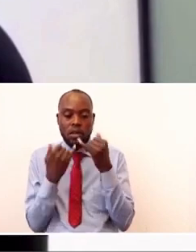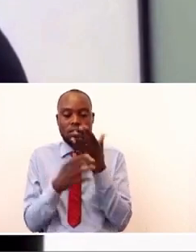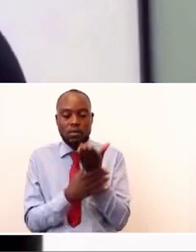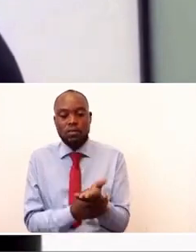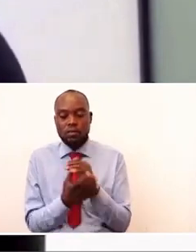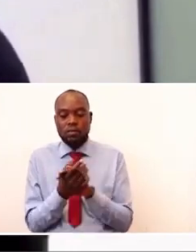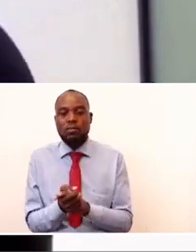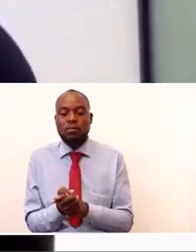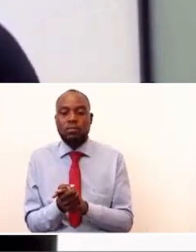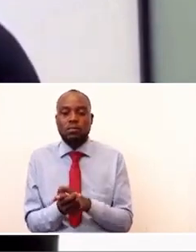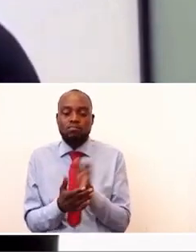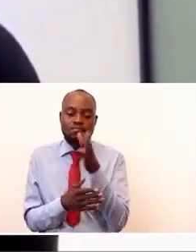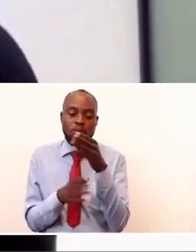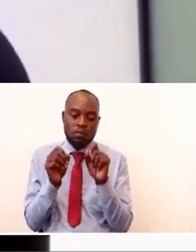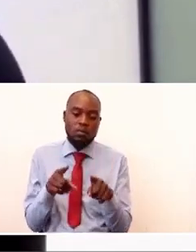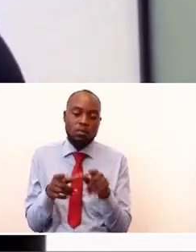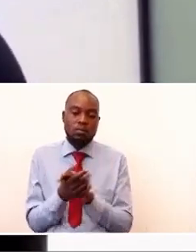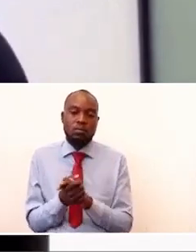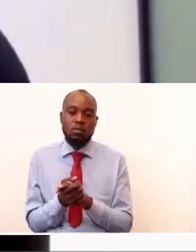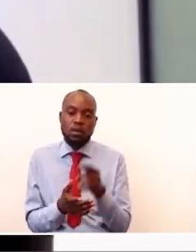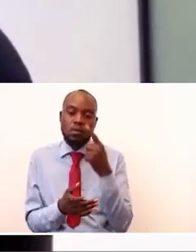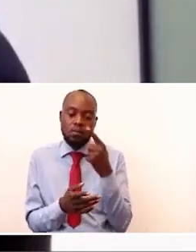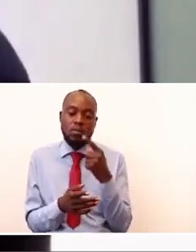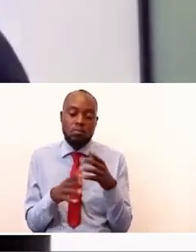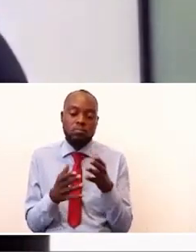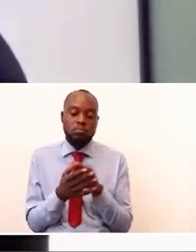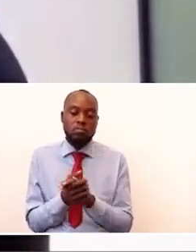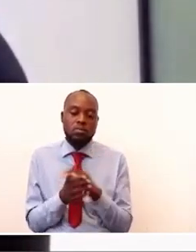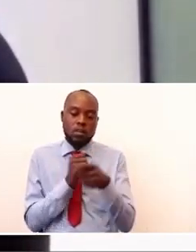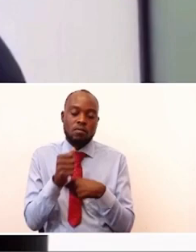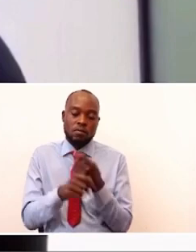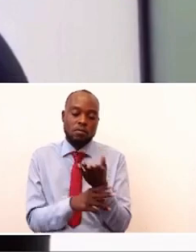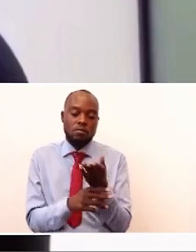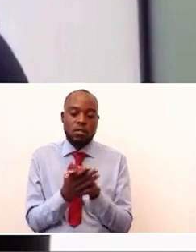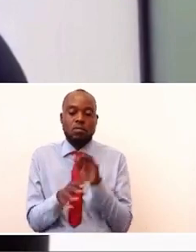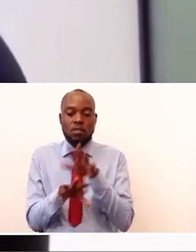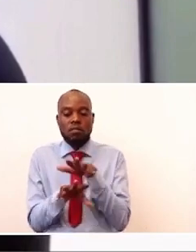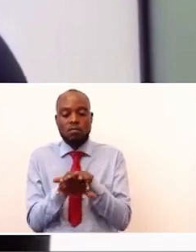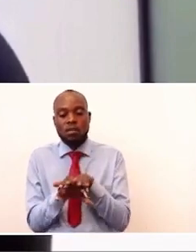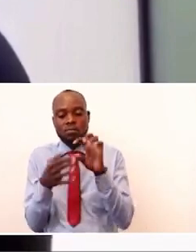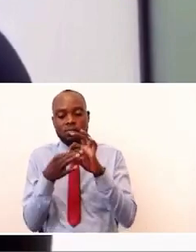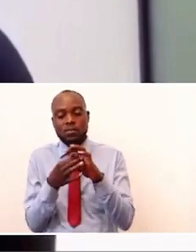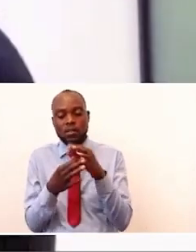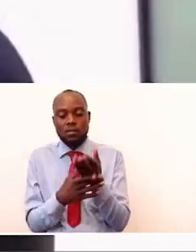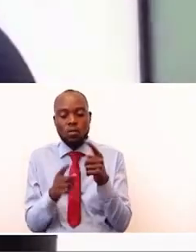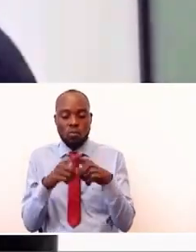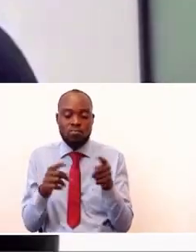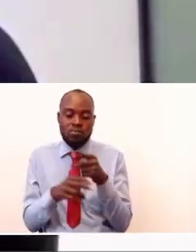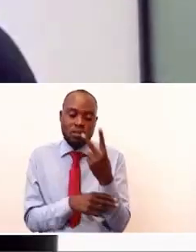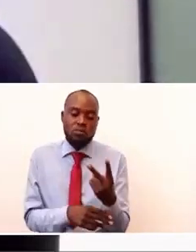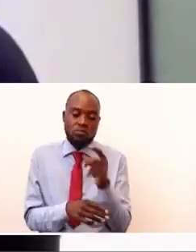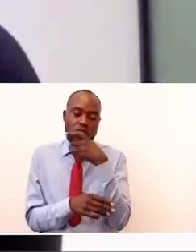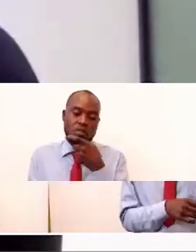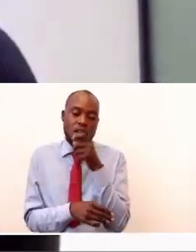parliamentarians understand? Do policy and regulators, do they really understand these issues first before we tax? But then two, to answer the question